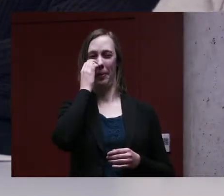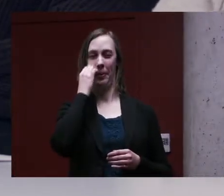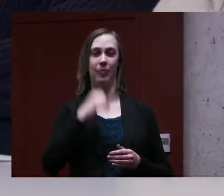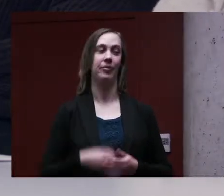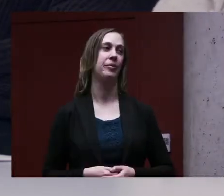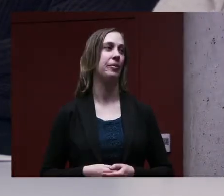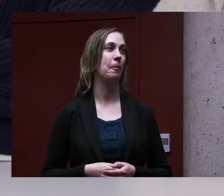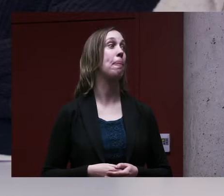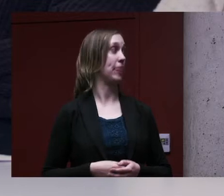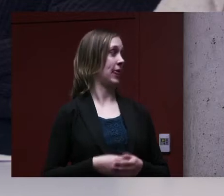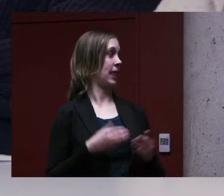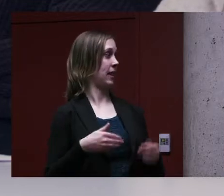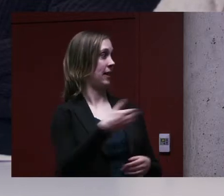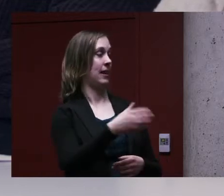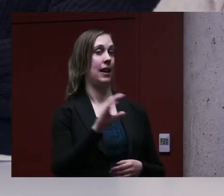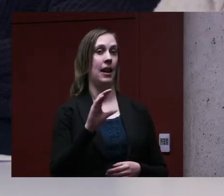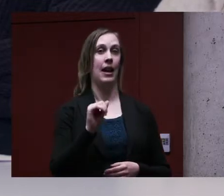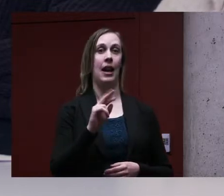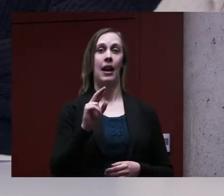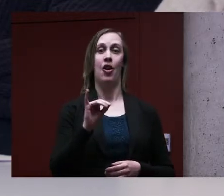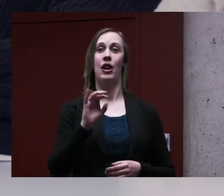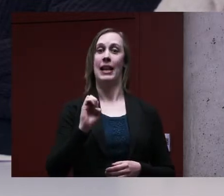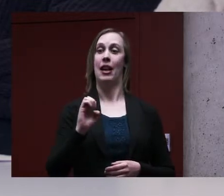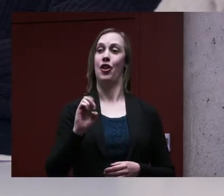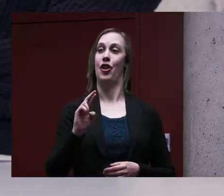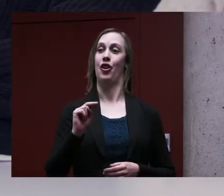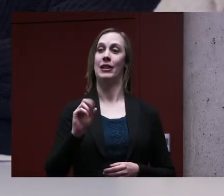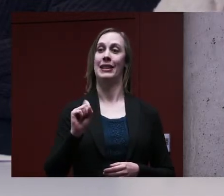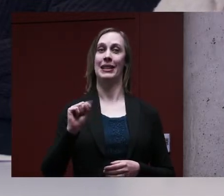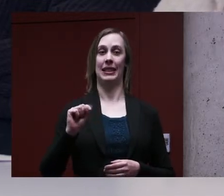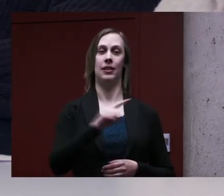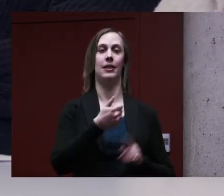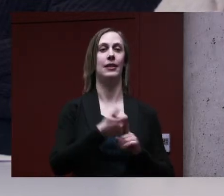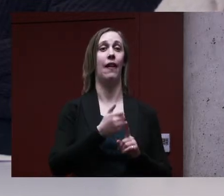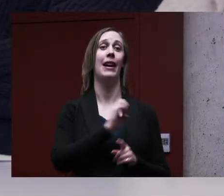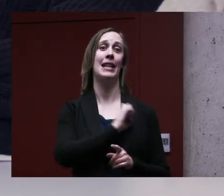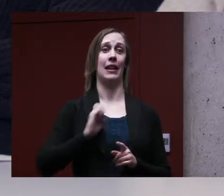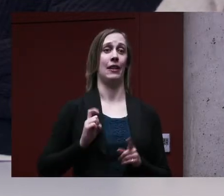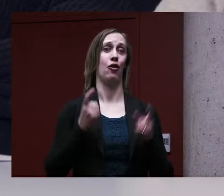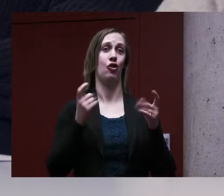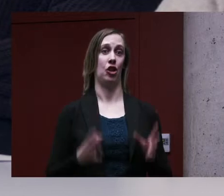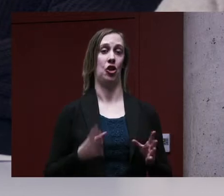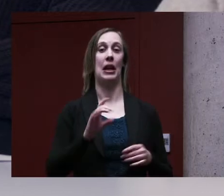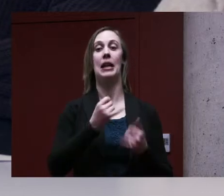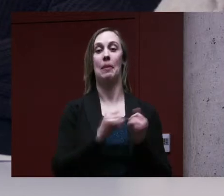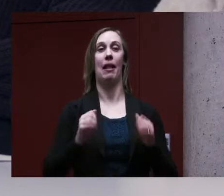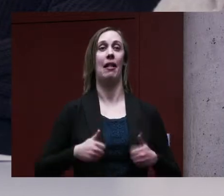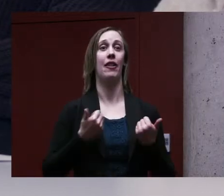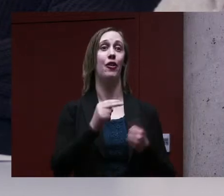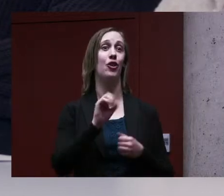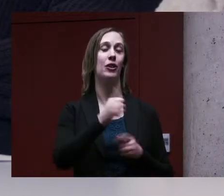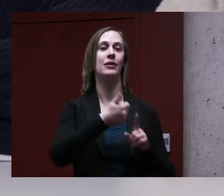Great, thank you. Next we have Carrie Ernst. She's the Executive Director of Independent Living Nova Scotia, a disability advocate and strategic